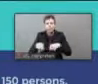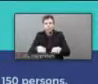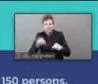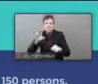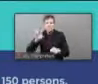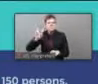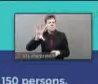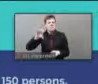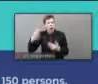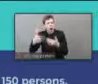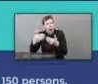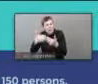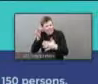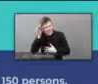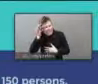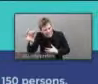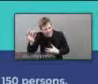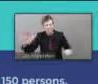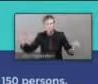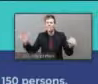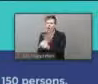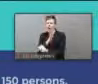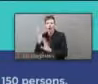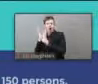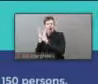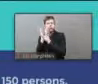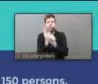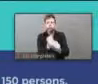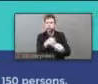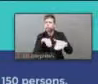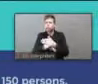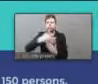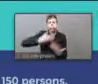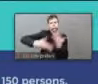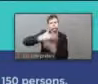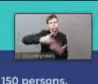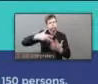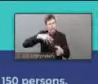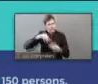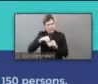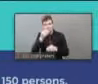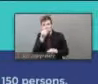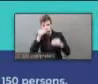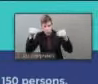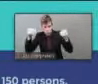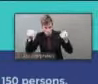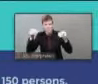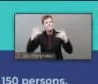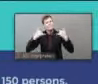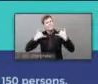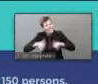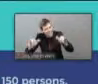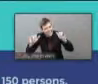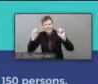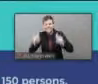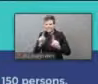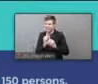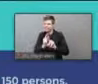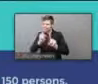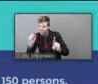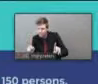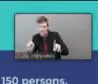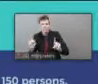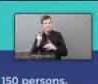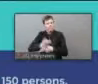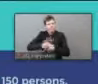cognizant that you got to work to socially distance and wear masks. Food and drink establishments, which have been really tough because,